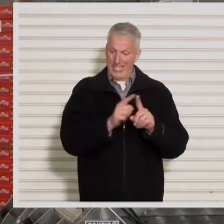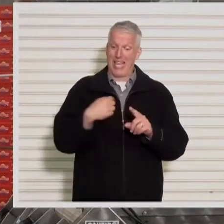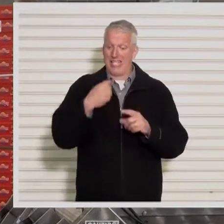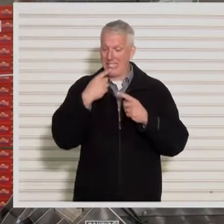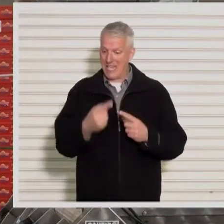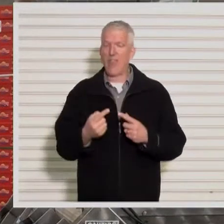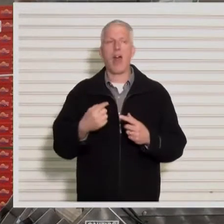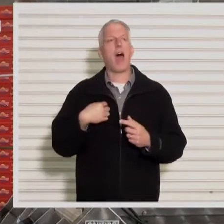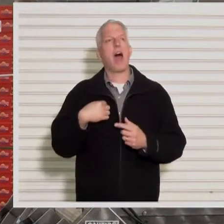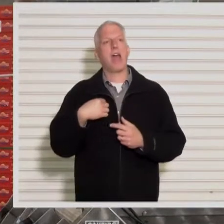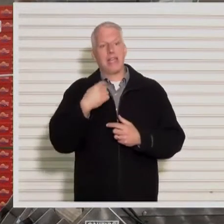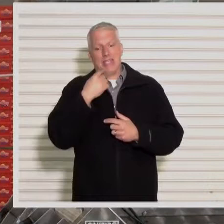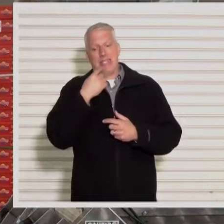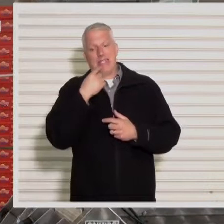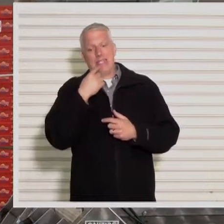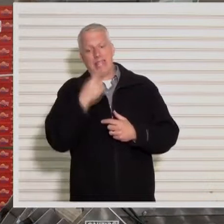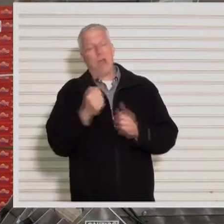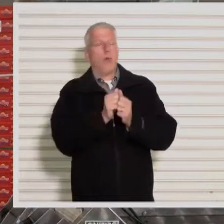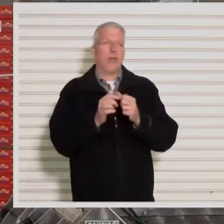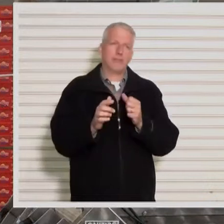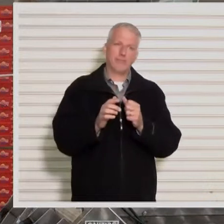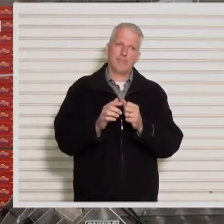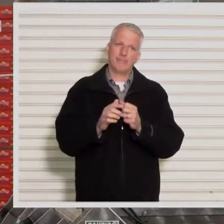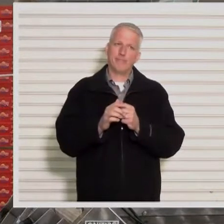that with an incredibly